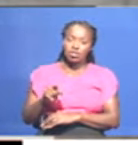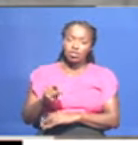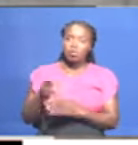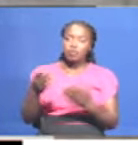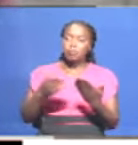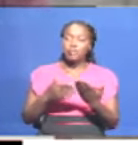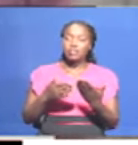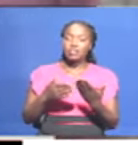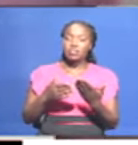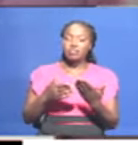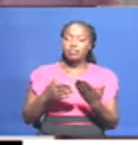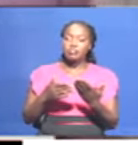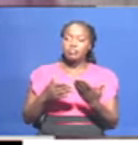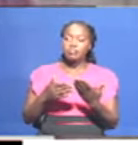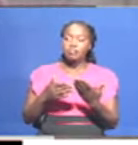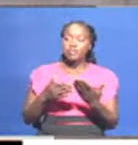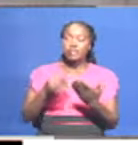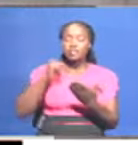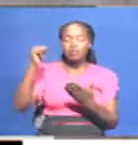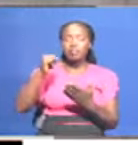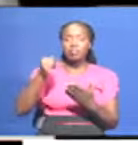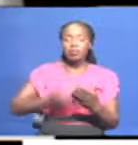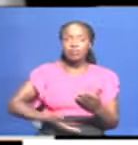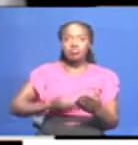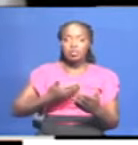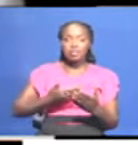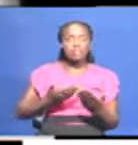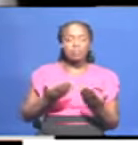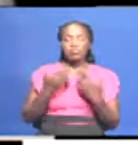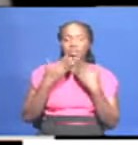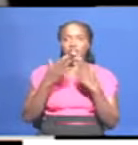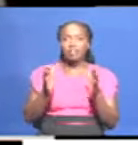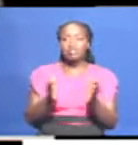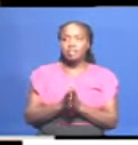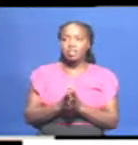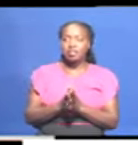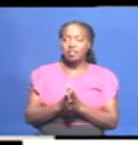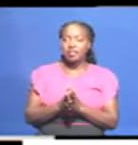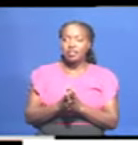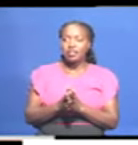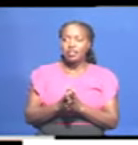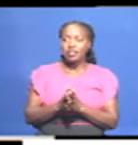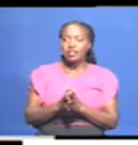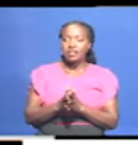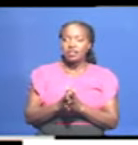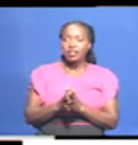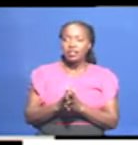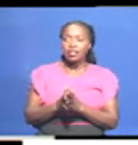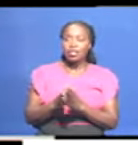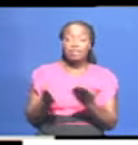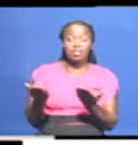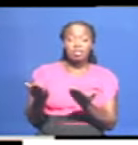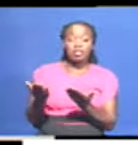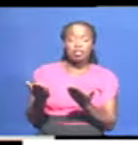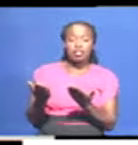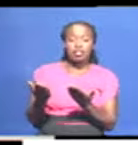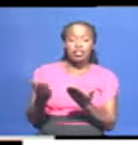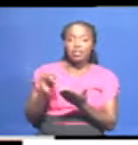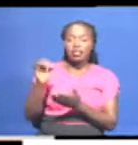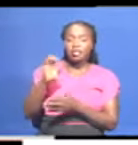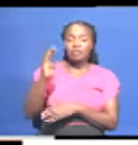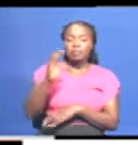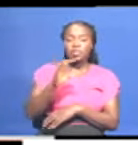heighten the political temperatures unnecessarily. Meanwhile, the service party leader Mwangi Kiunjuri has been cleared by IEBC